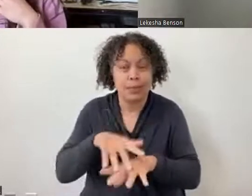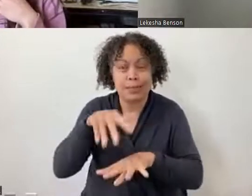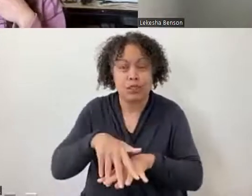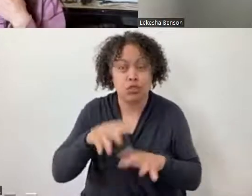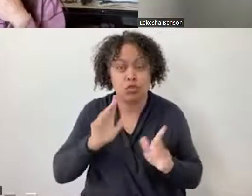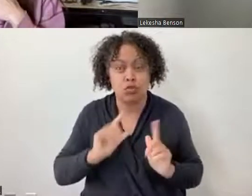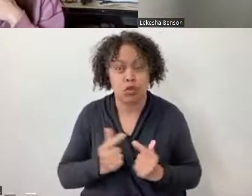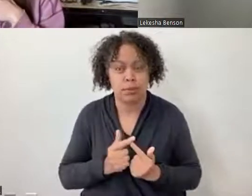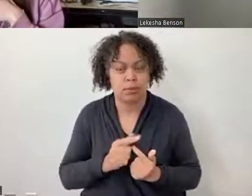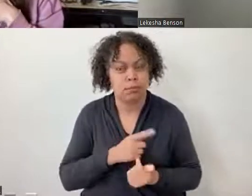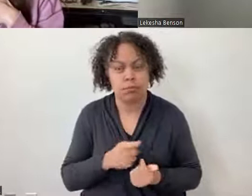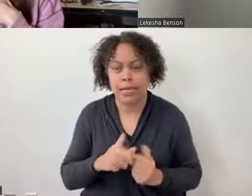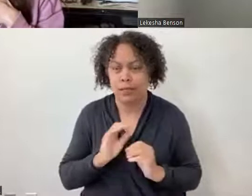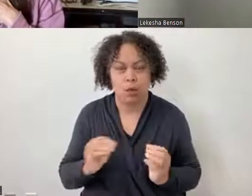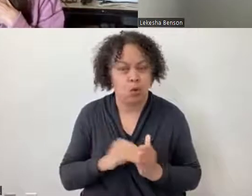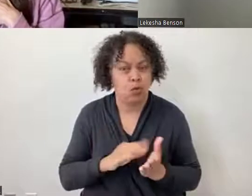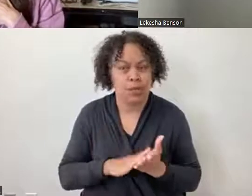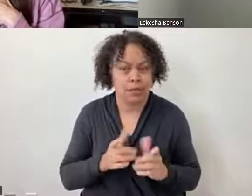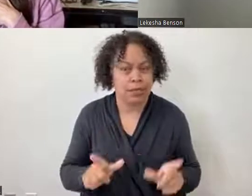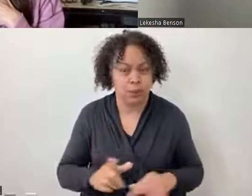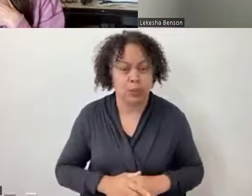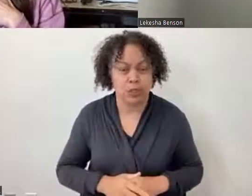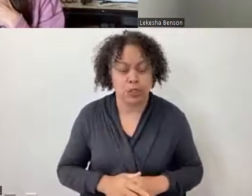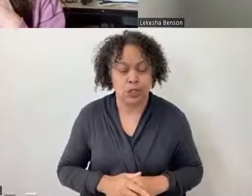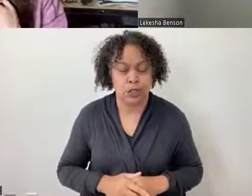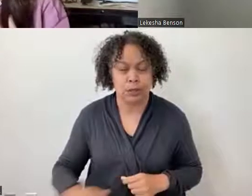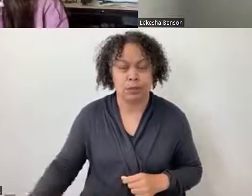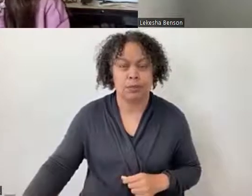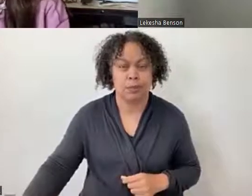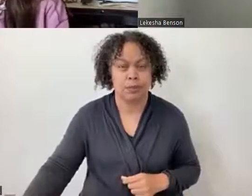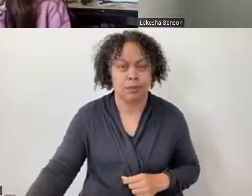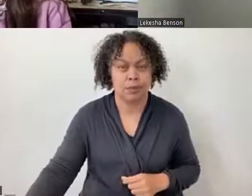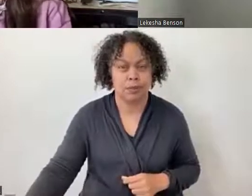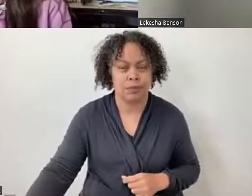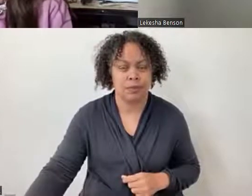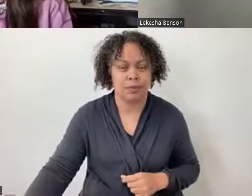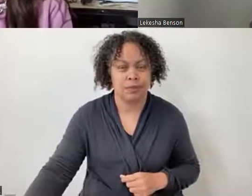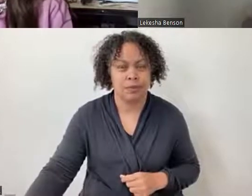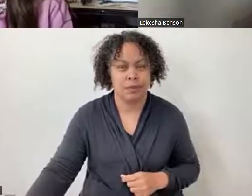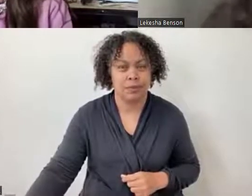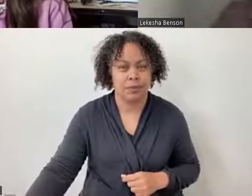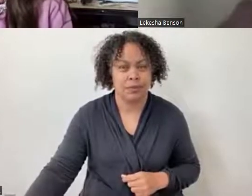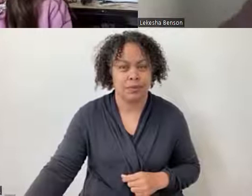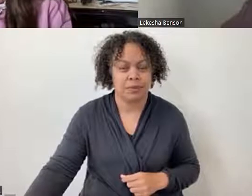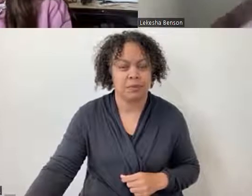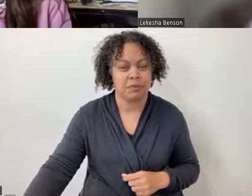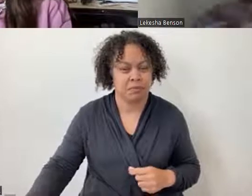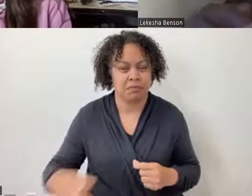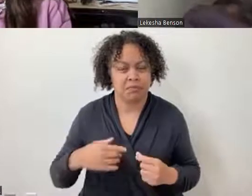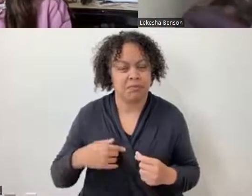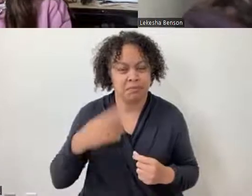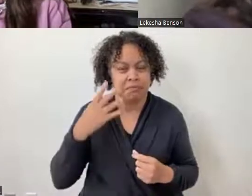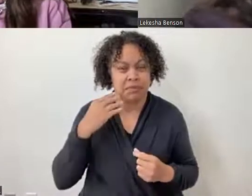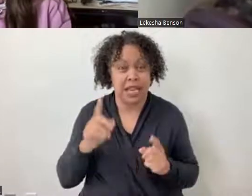no written language. And so we have crossed, and I'm looking at us as we are